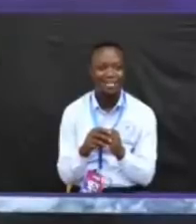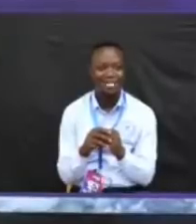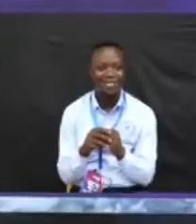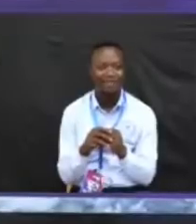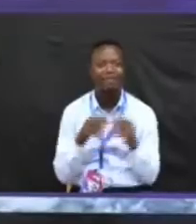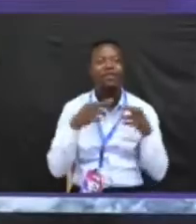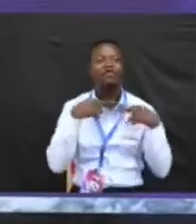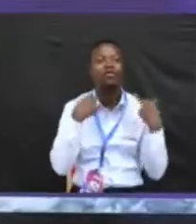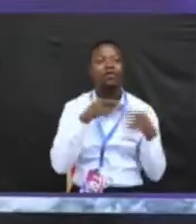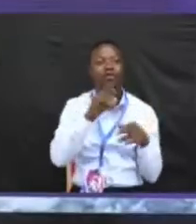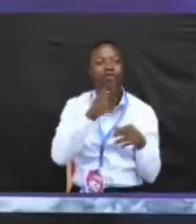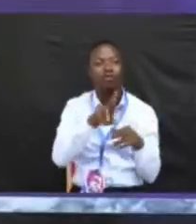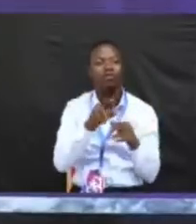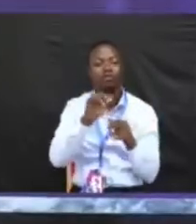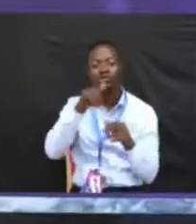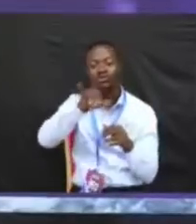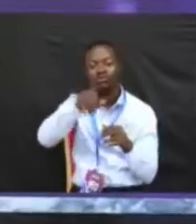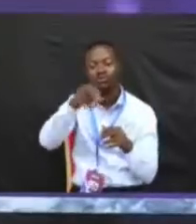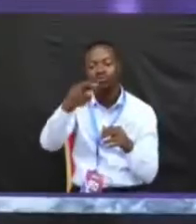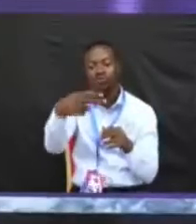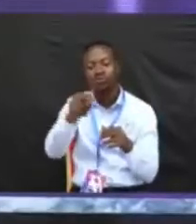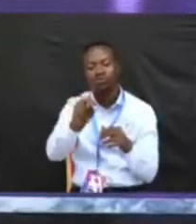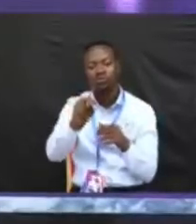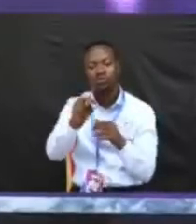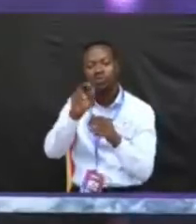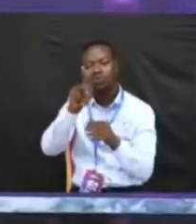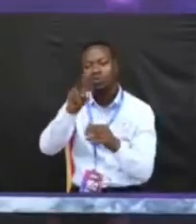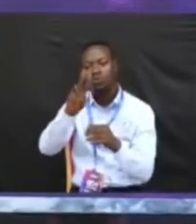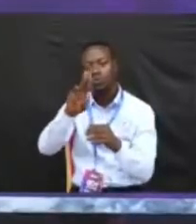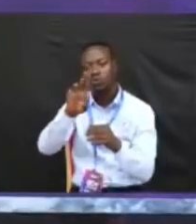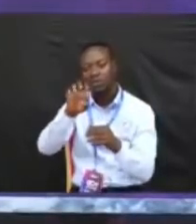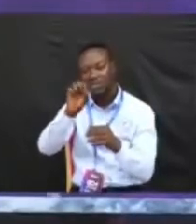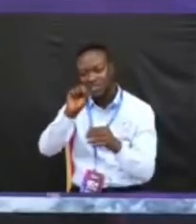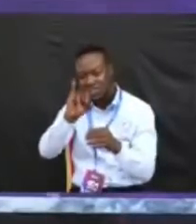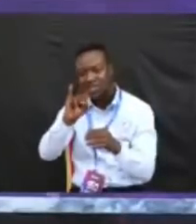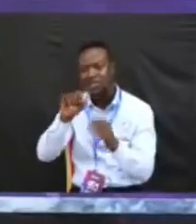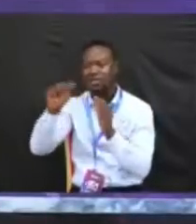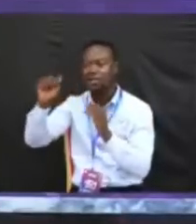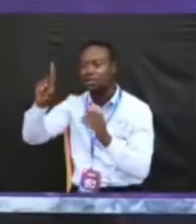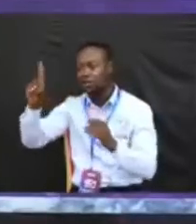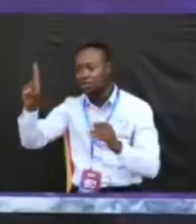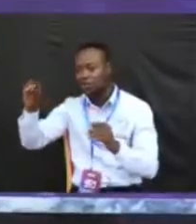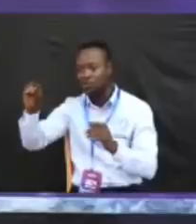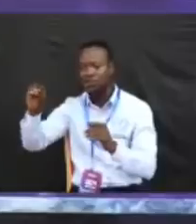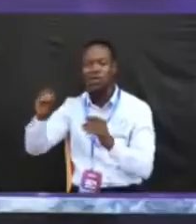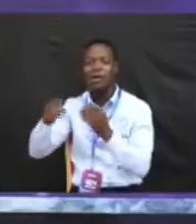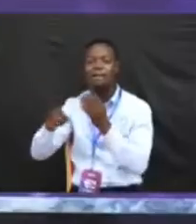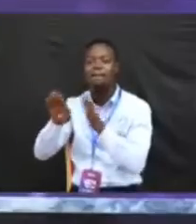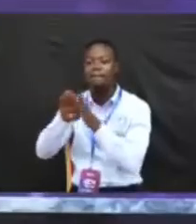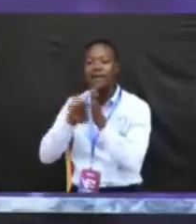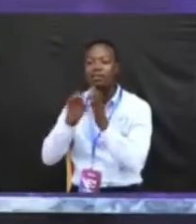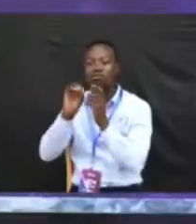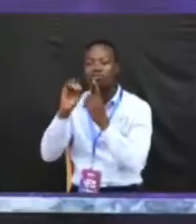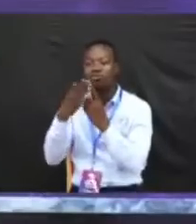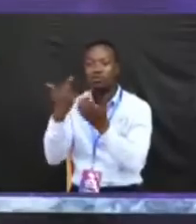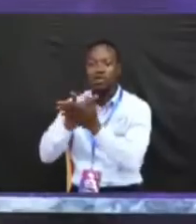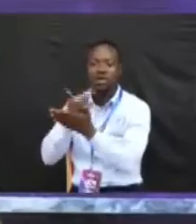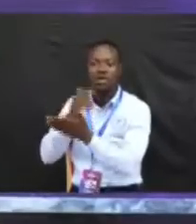very reverend Dr. John Qui Ado, General Secretary, Bible Society of Ghana.